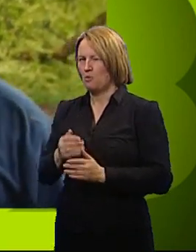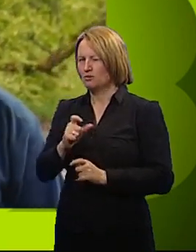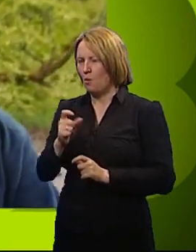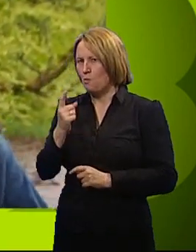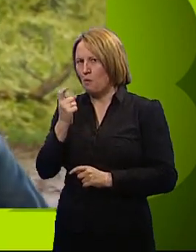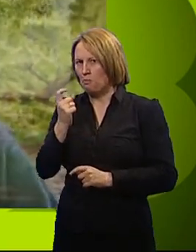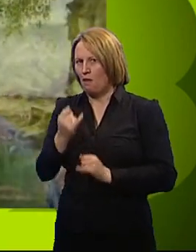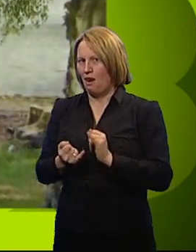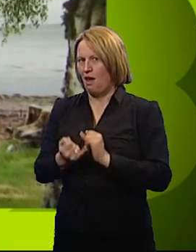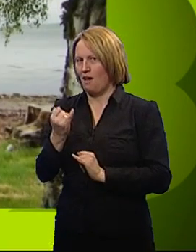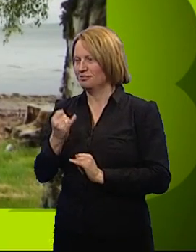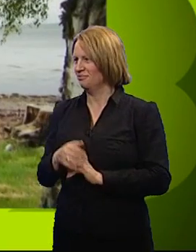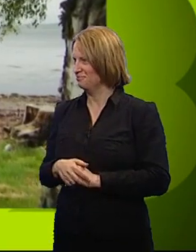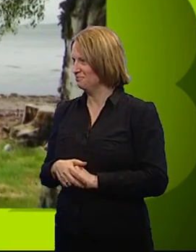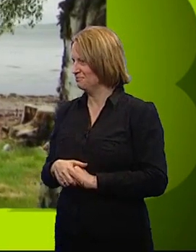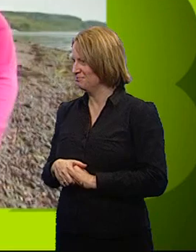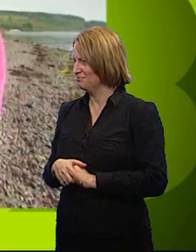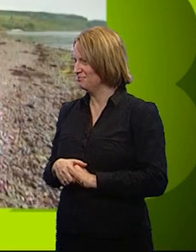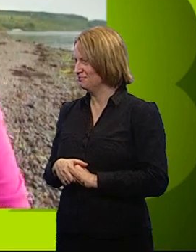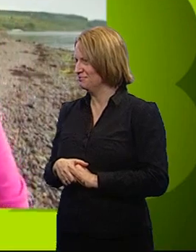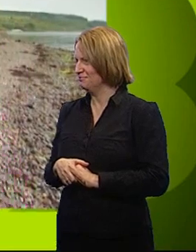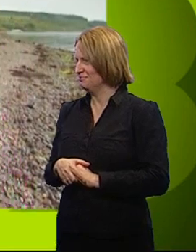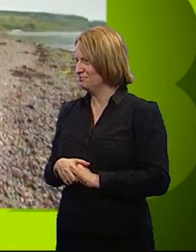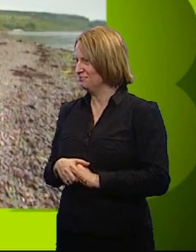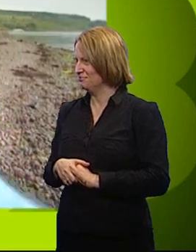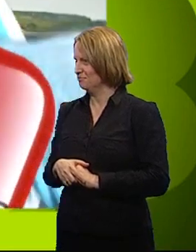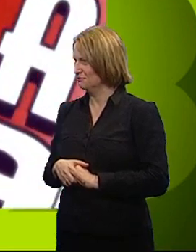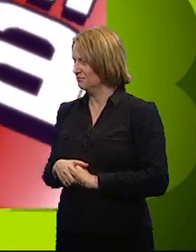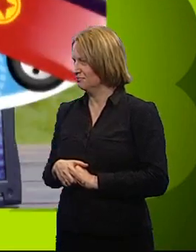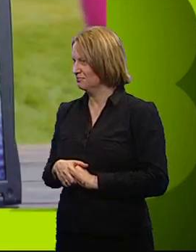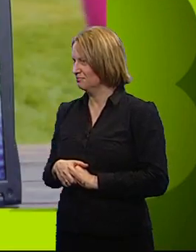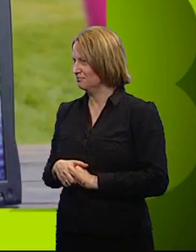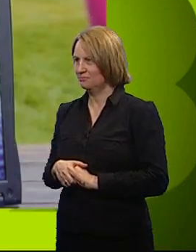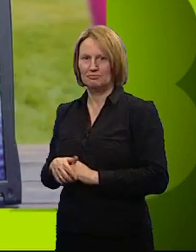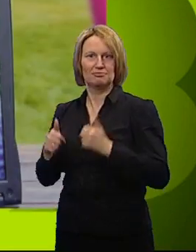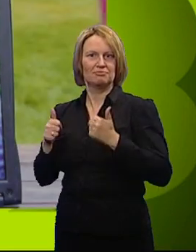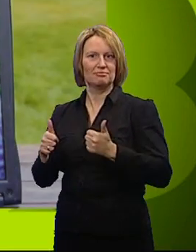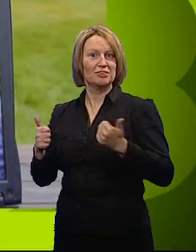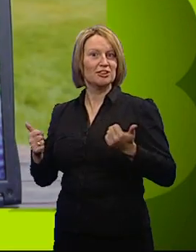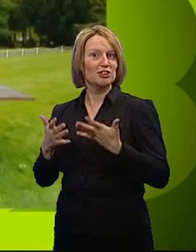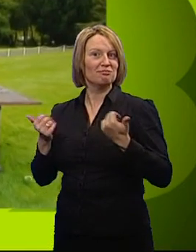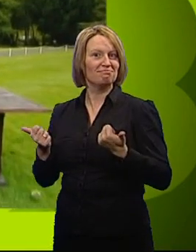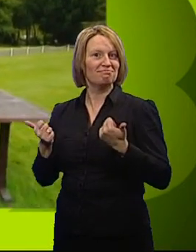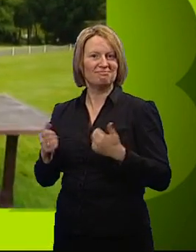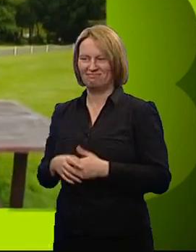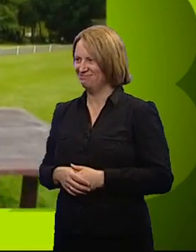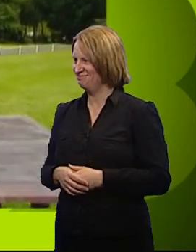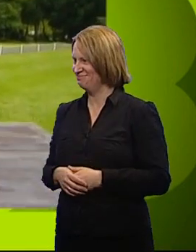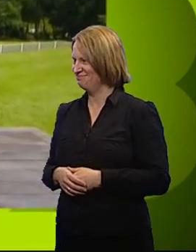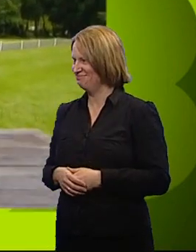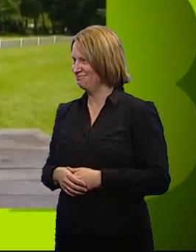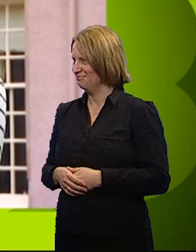the family head home, there's still that final treat to play for. Hello! Sandhus.